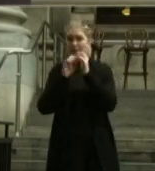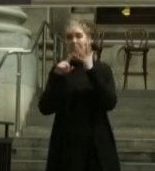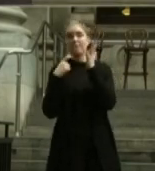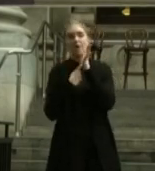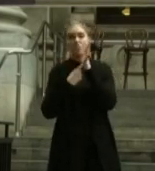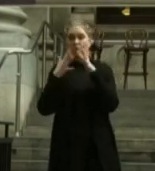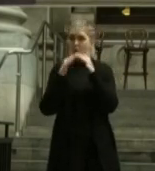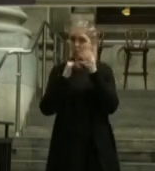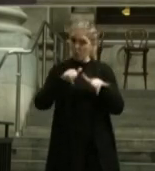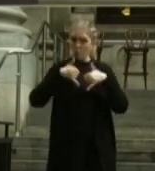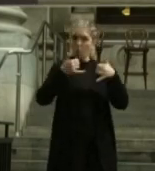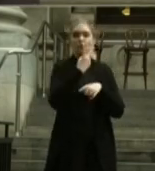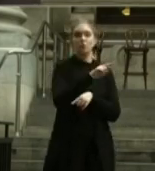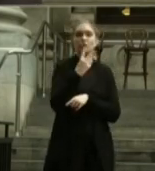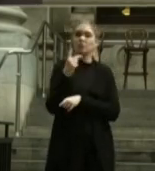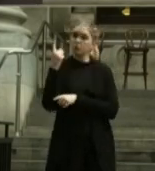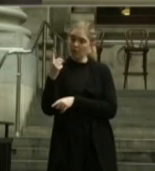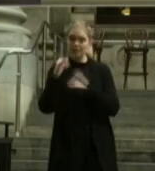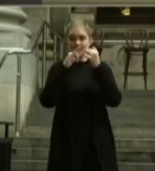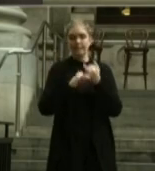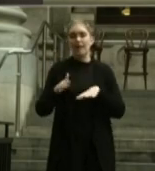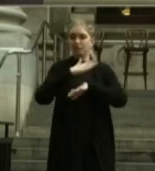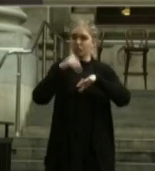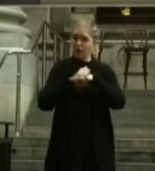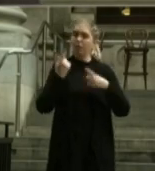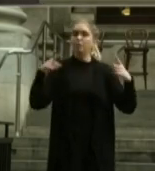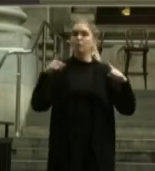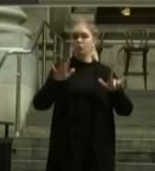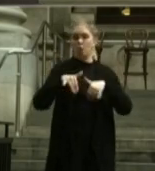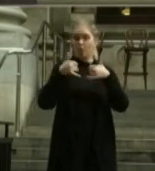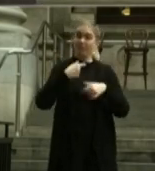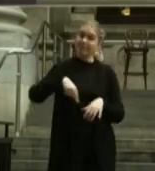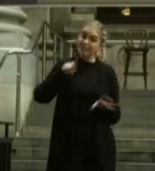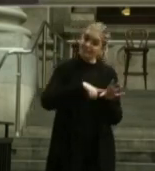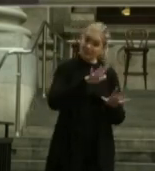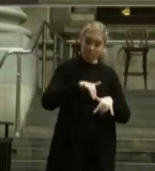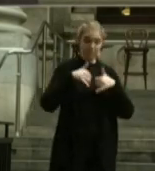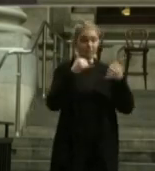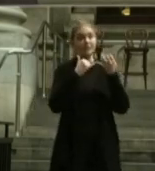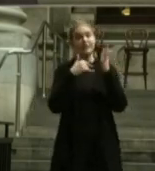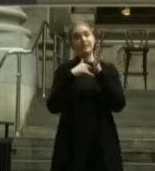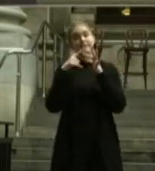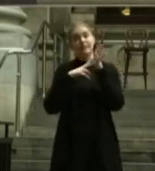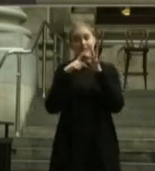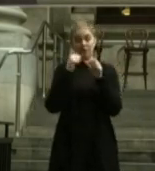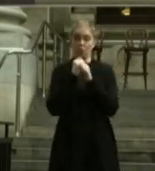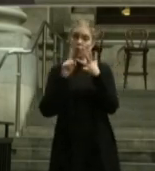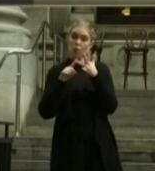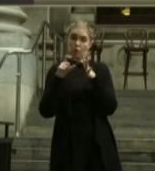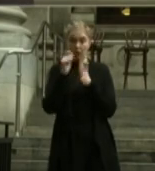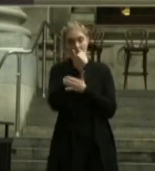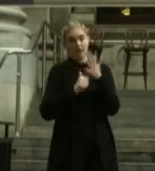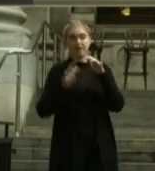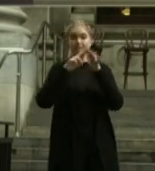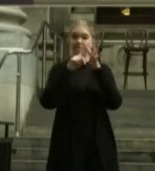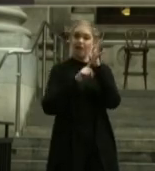of the 2021 South Australian Music Award. This year, Tilly was awarded the Stigwood Artist Fellowship and released